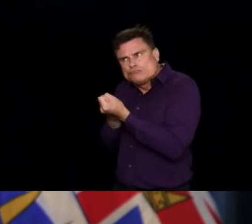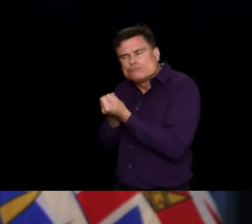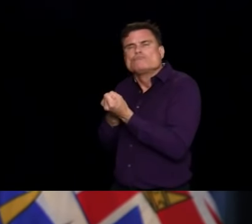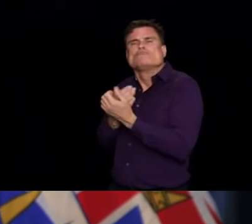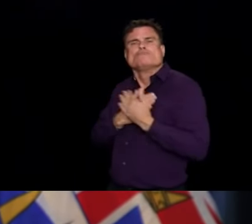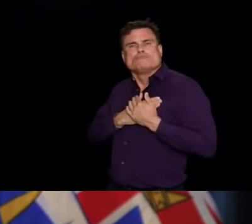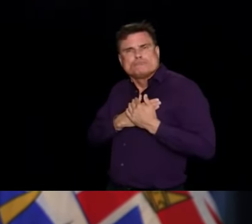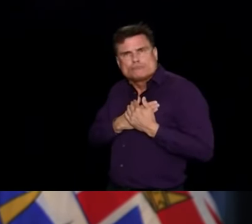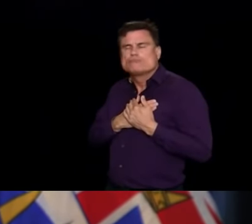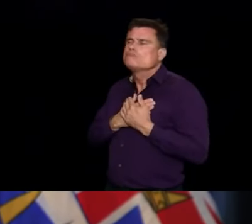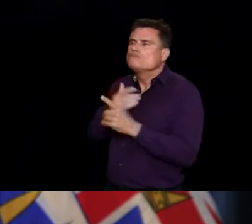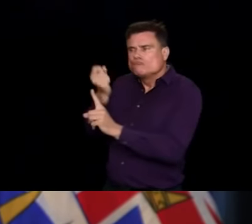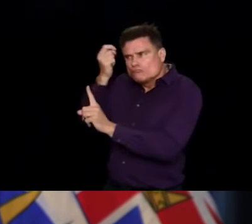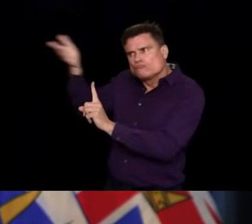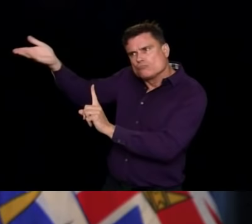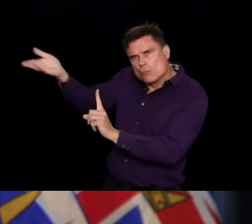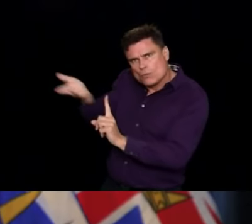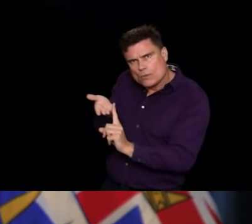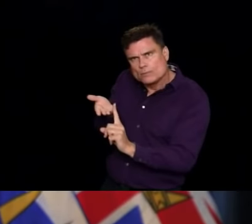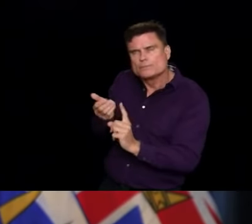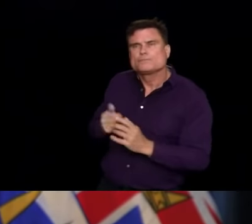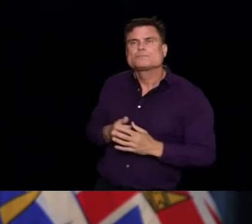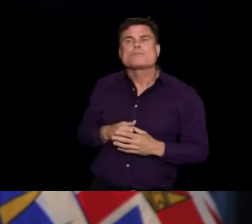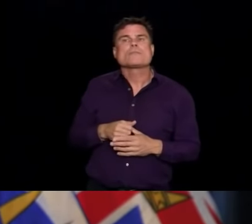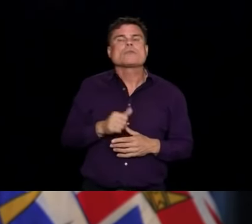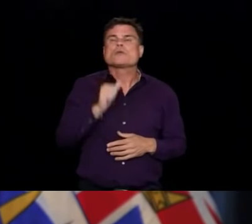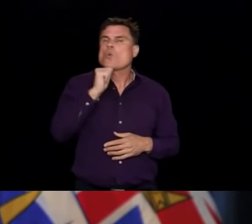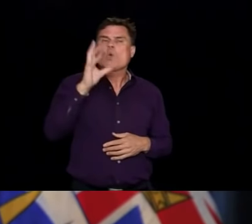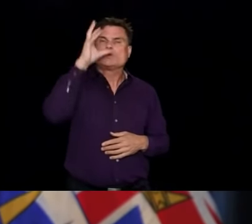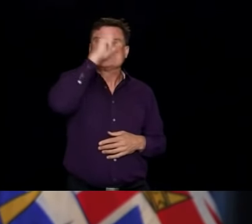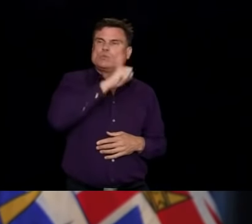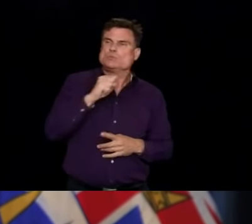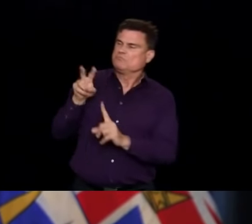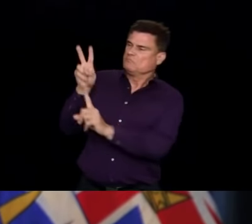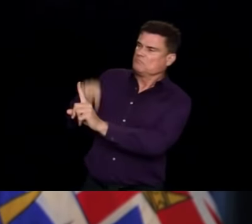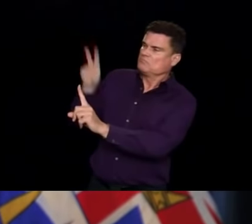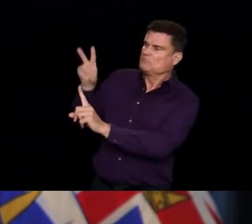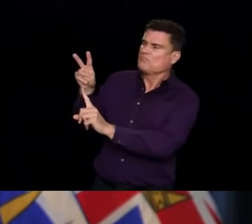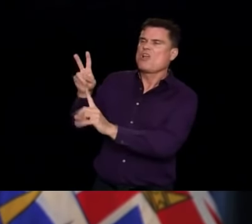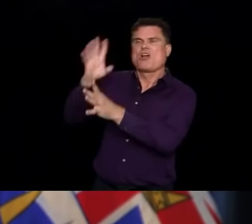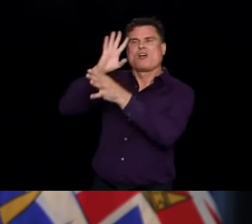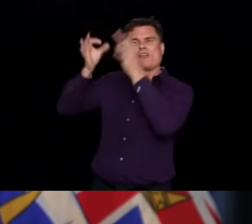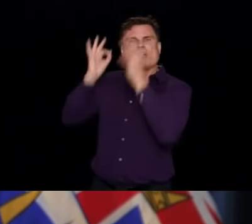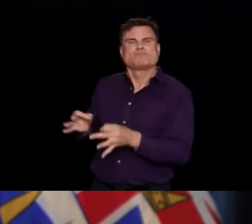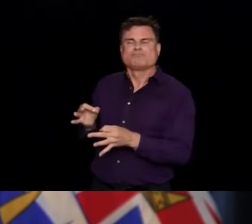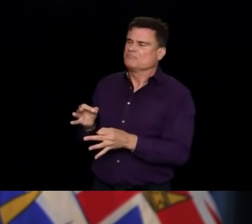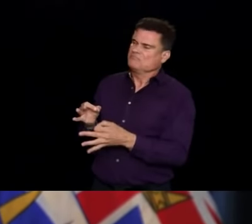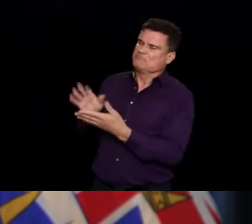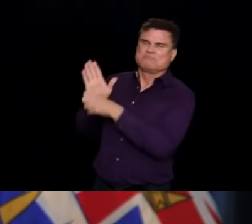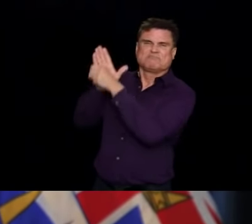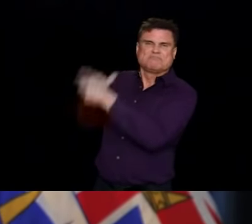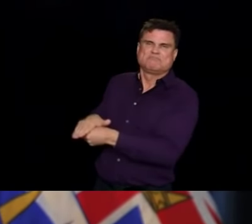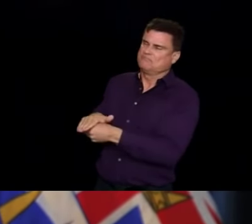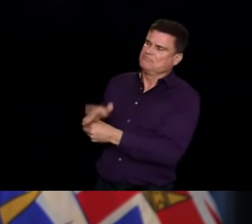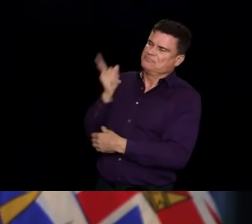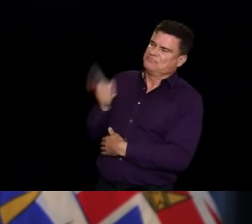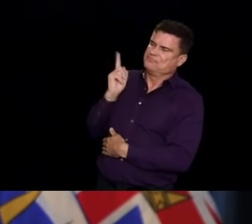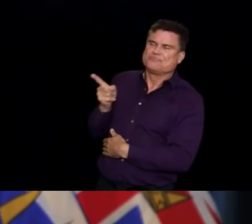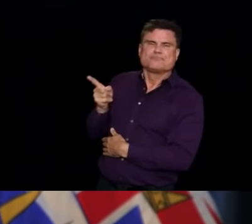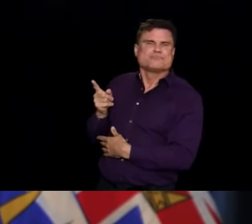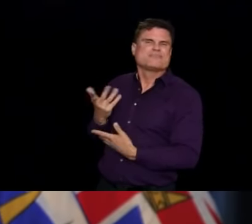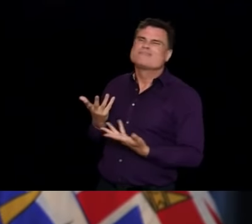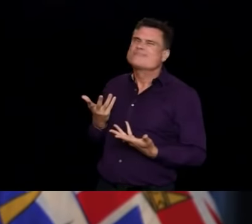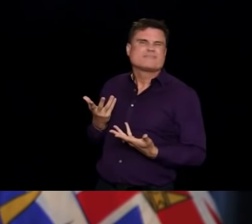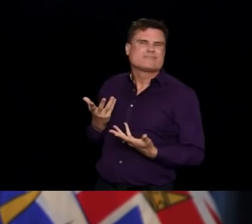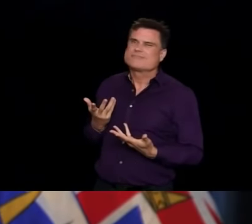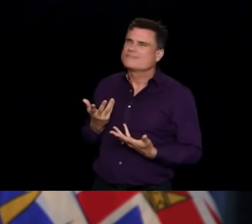COVID-19 has created many, many uncertainties and fear, but we have built a path forward in British Columbia that will keep